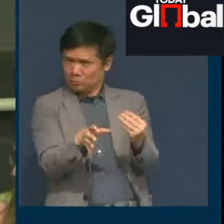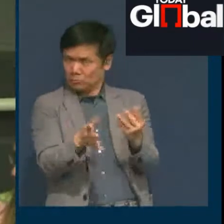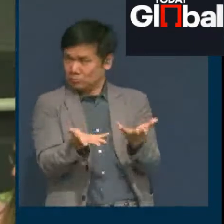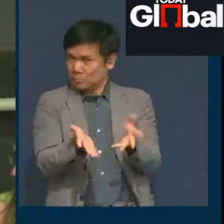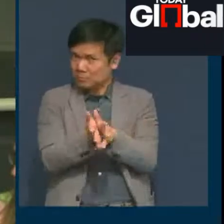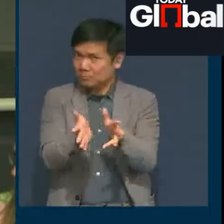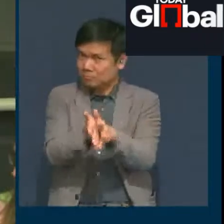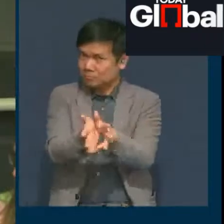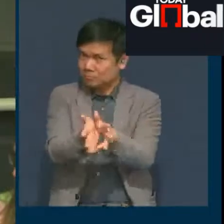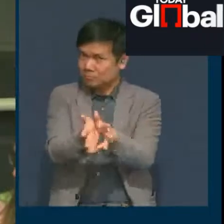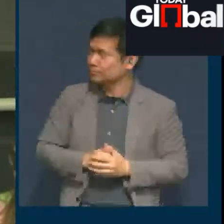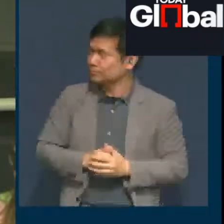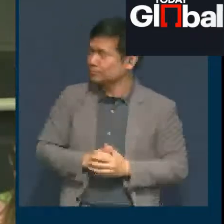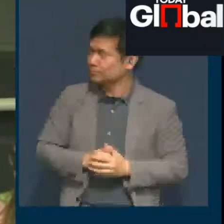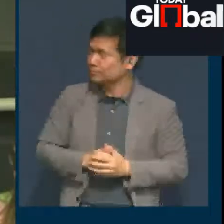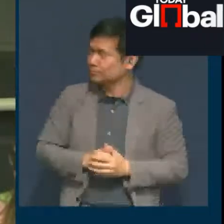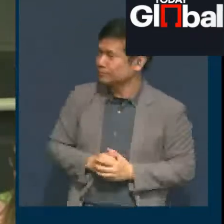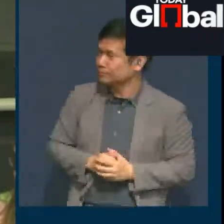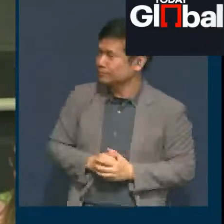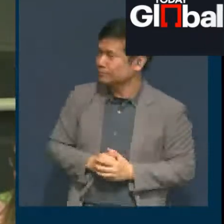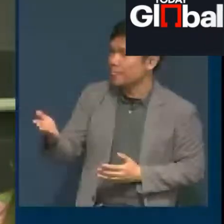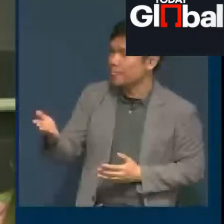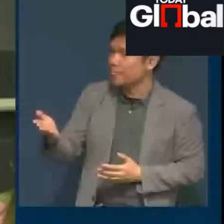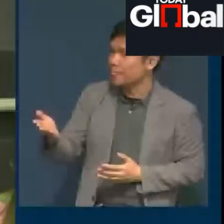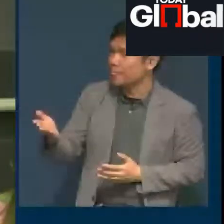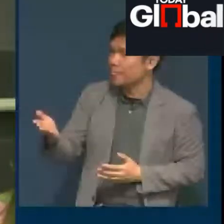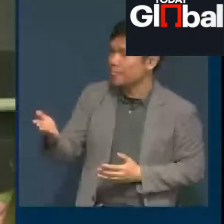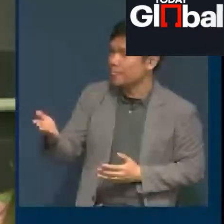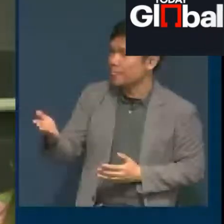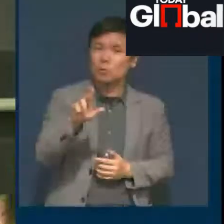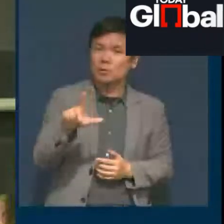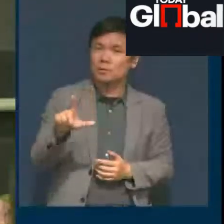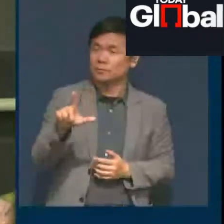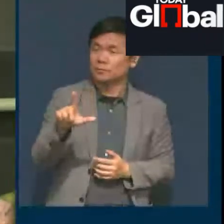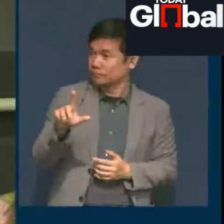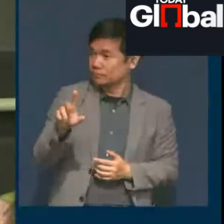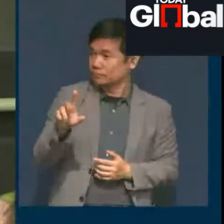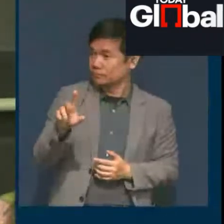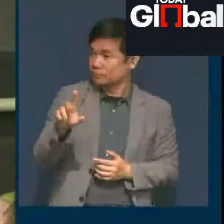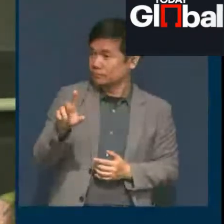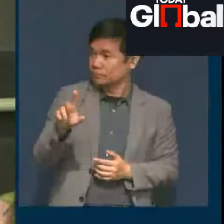So, Mr. Abdul Majini, you have the floor.